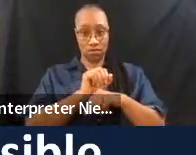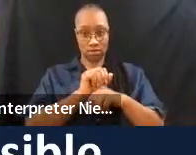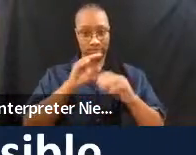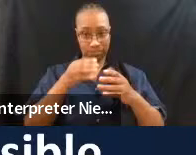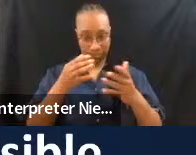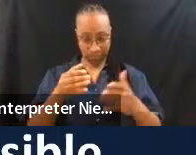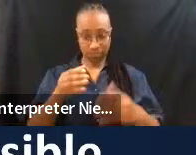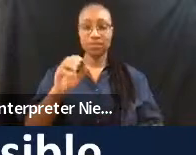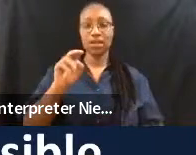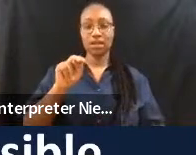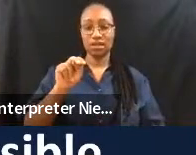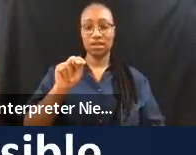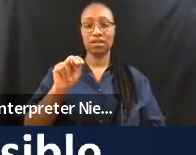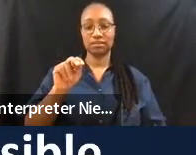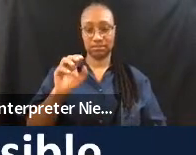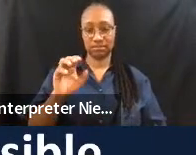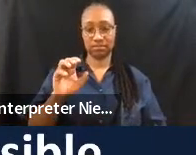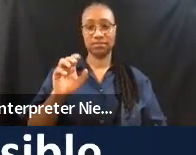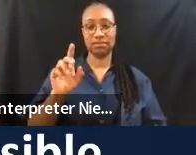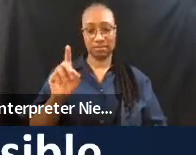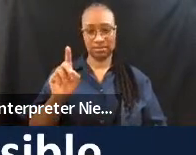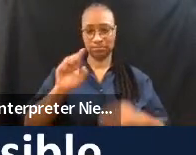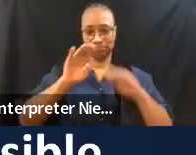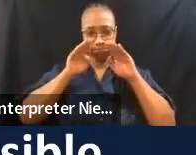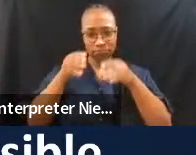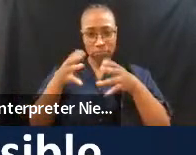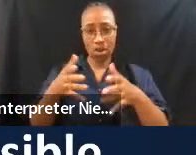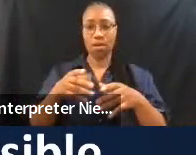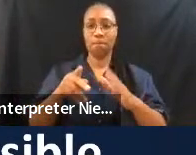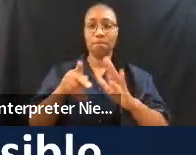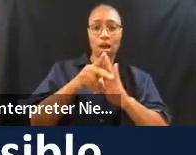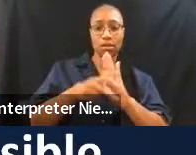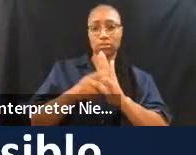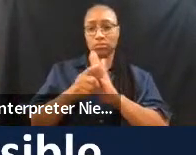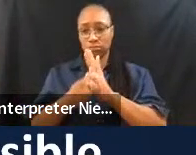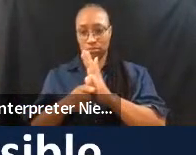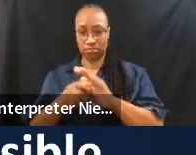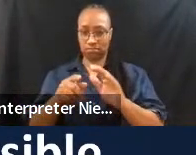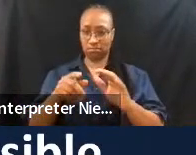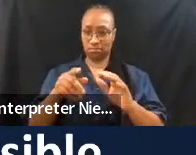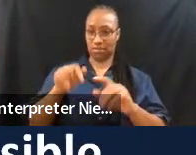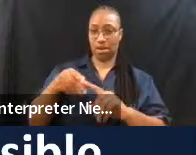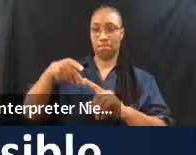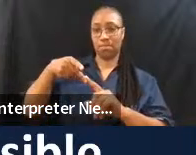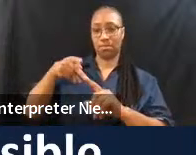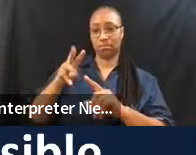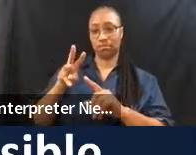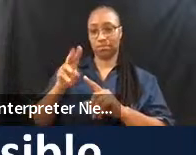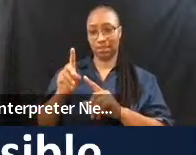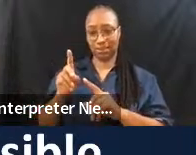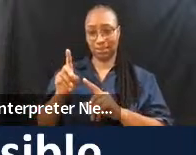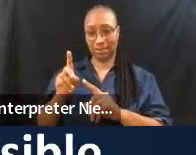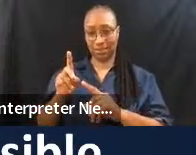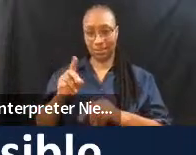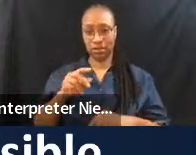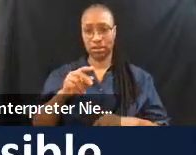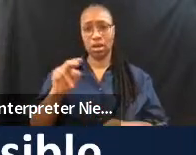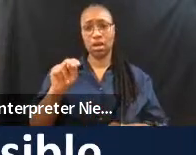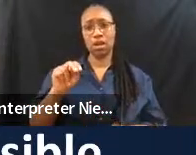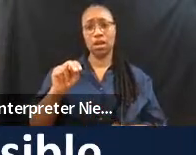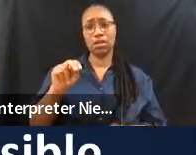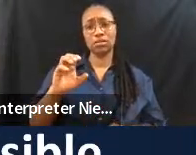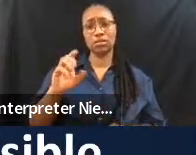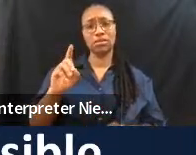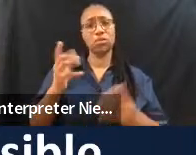NCD has been advocating for the implementation of enforceable accessibility standards for medical equipment and Anna